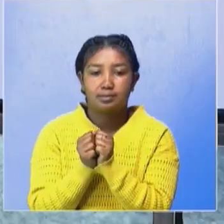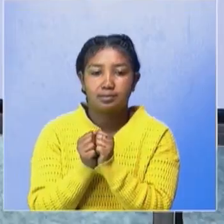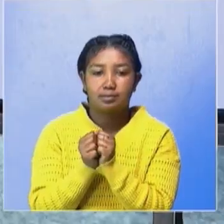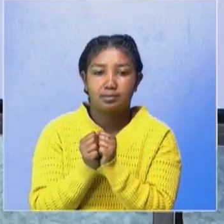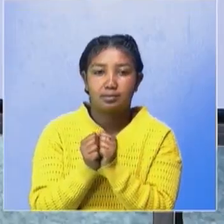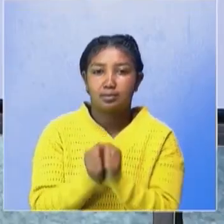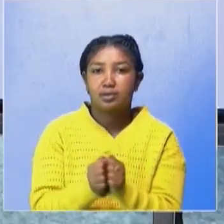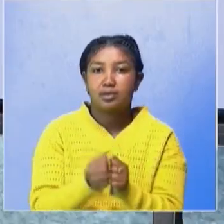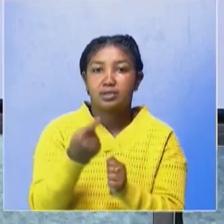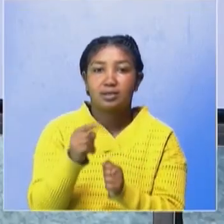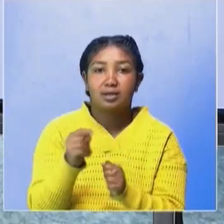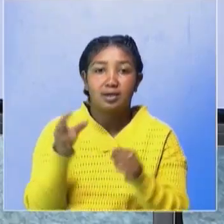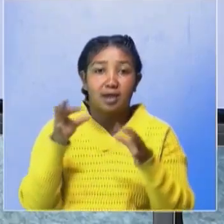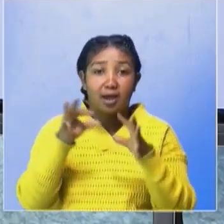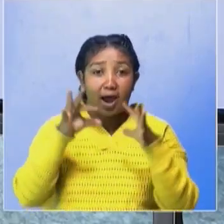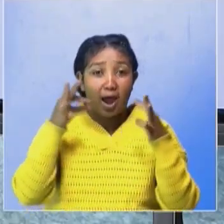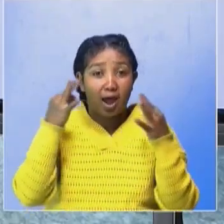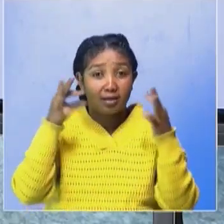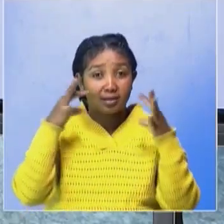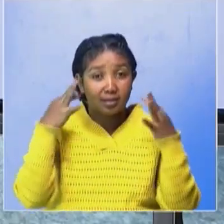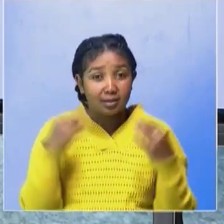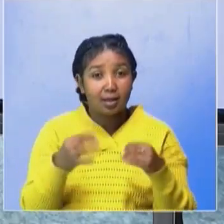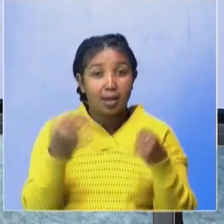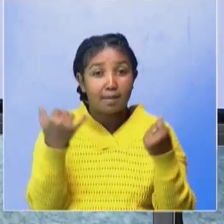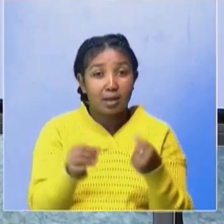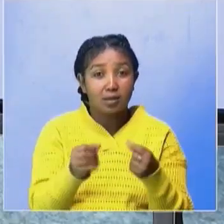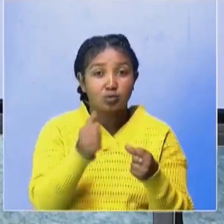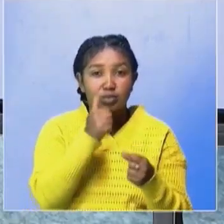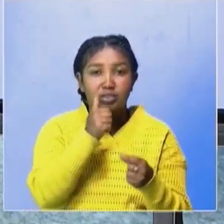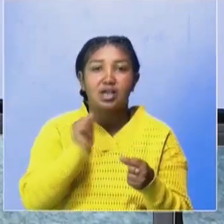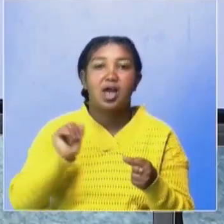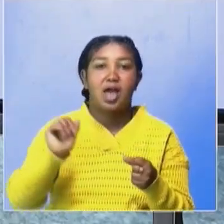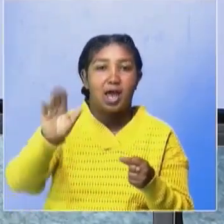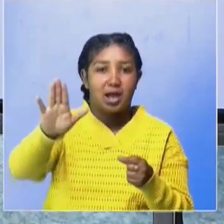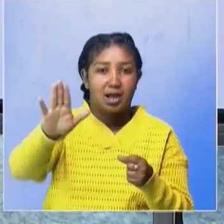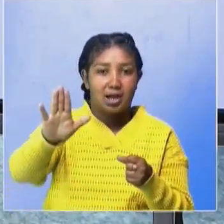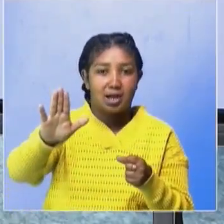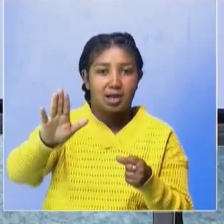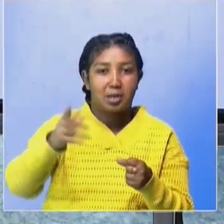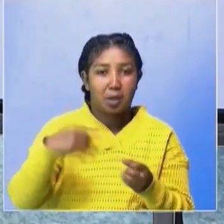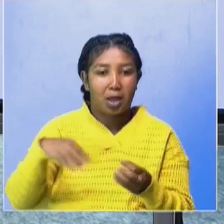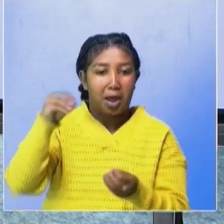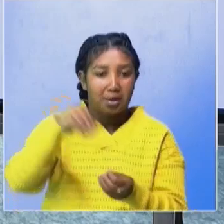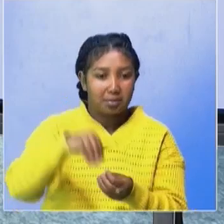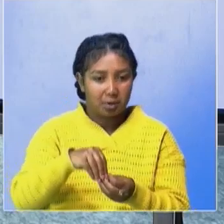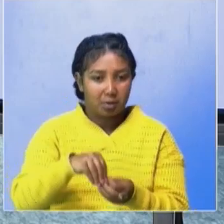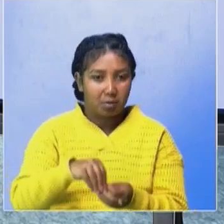the cat plays with her. Here is, I just add what?